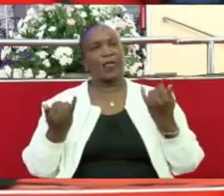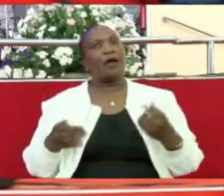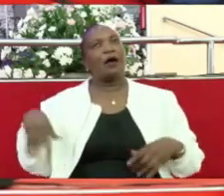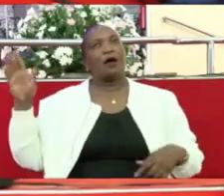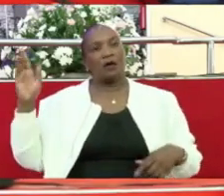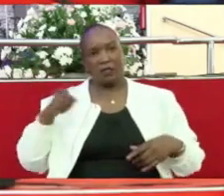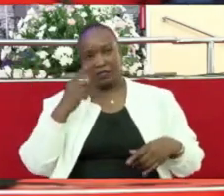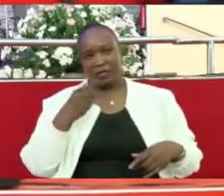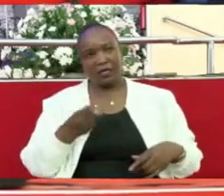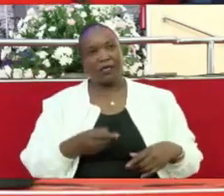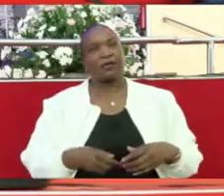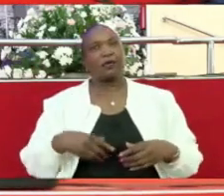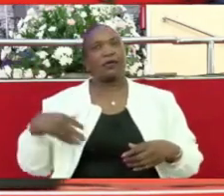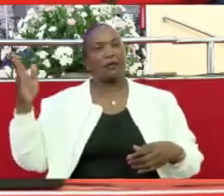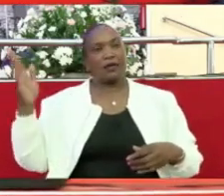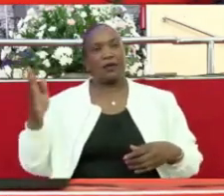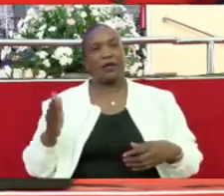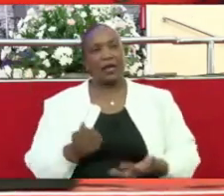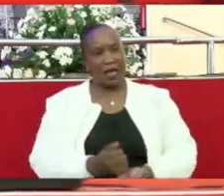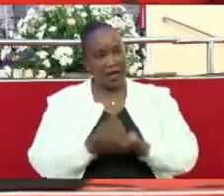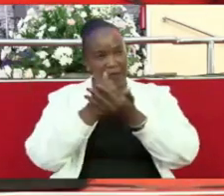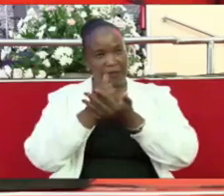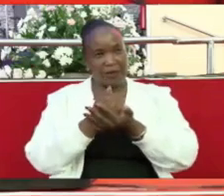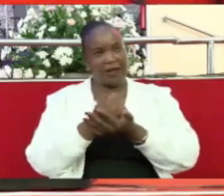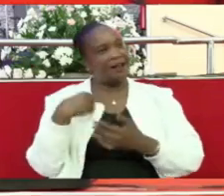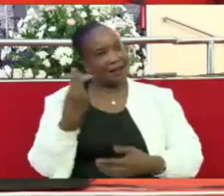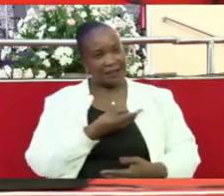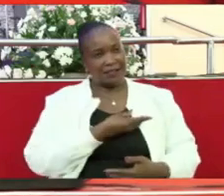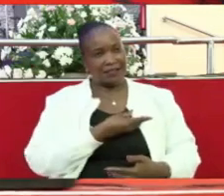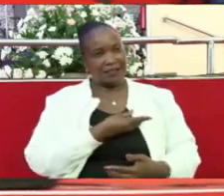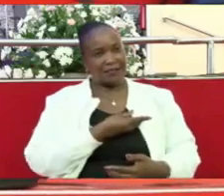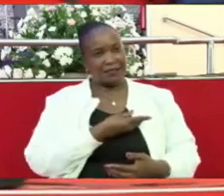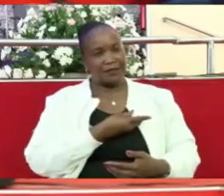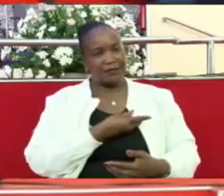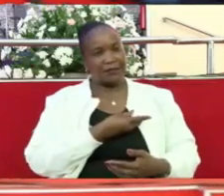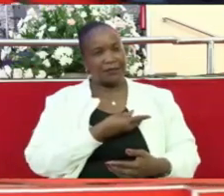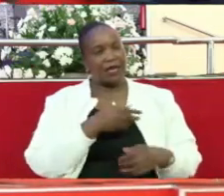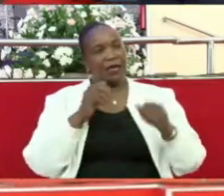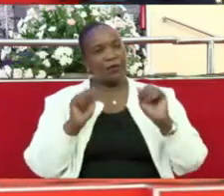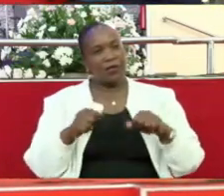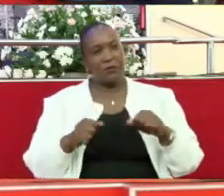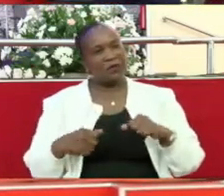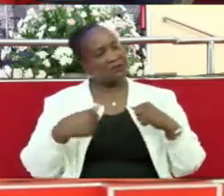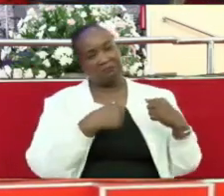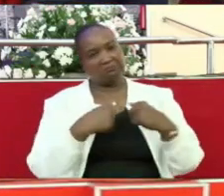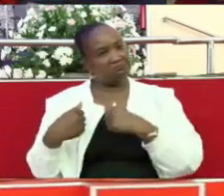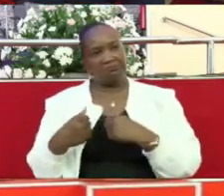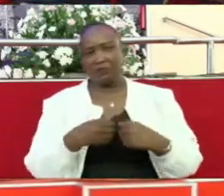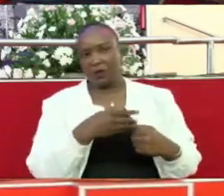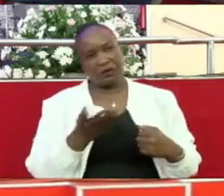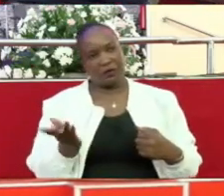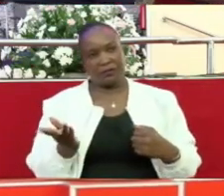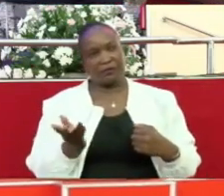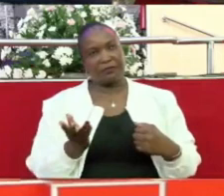why is the Lord intending to help us? Na Bwana Mungu kwa nini anataka kutusaidia? Because it's possible we may have been struggling. Inaweza kuwa kwamba